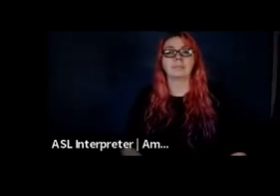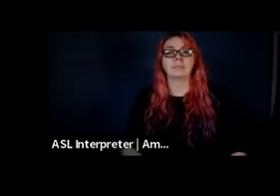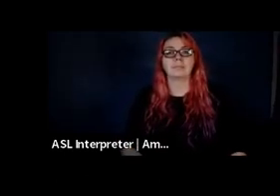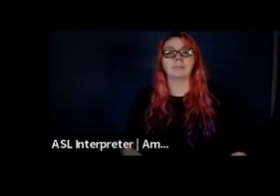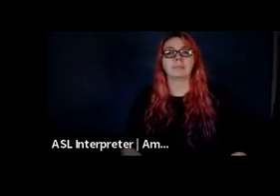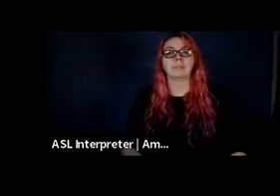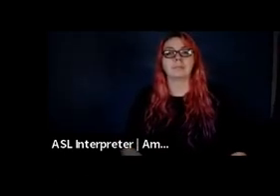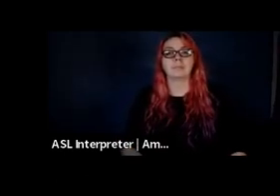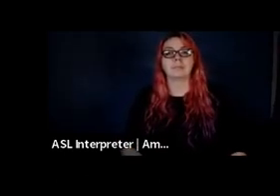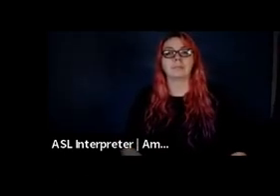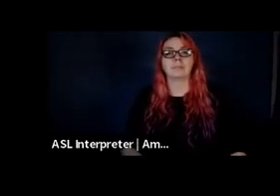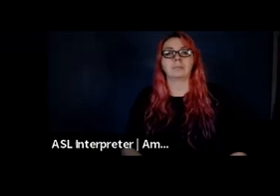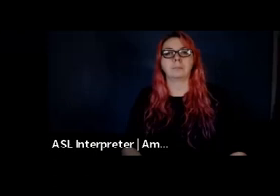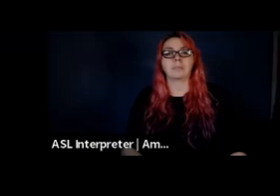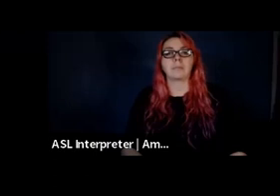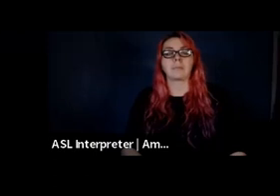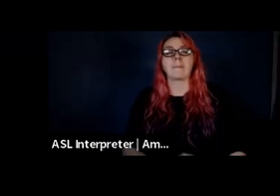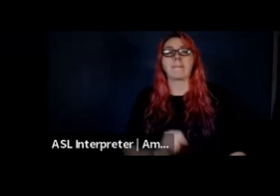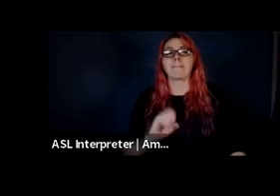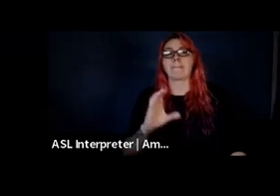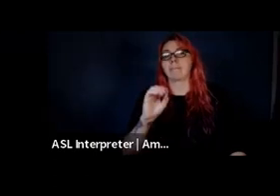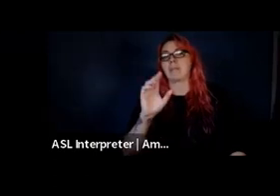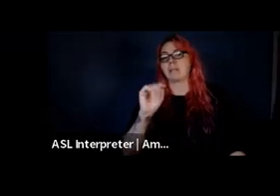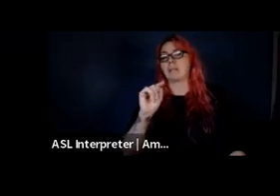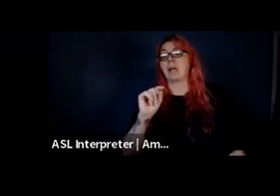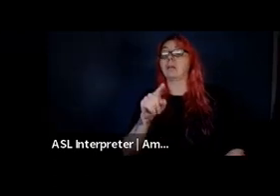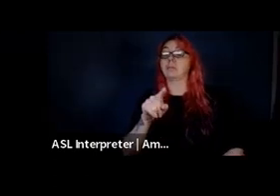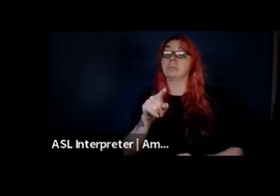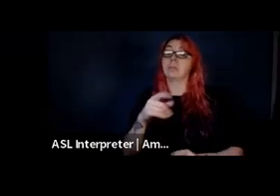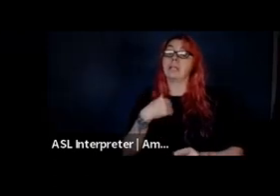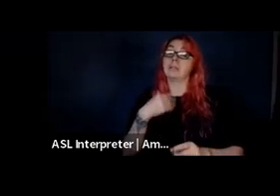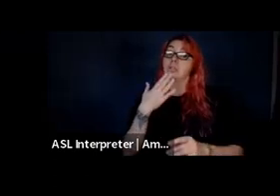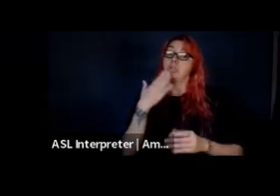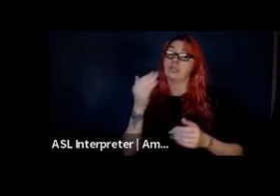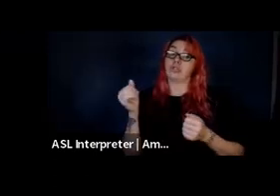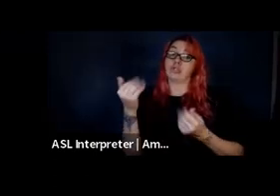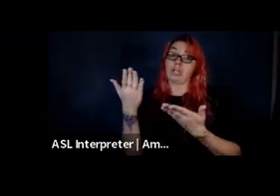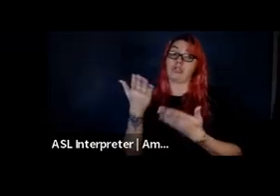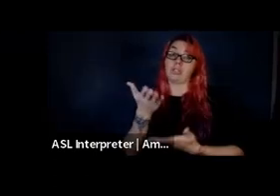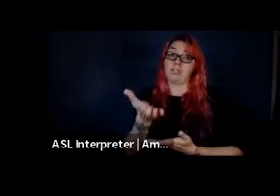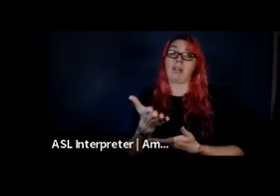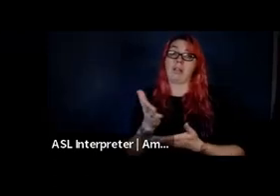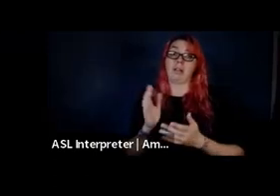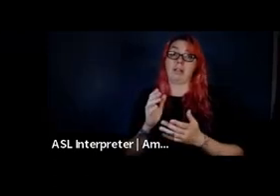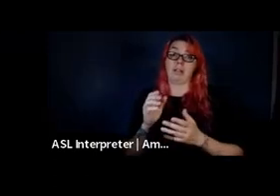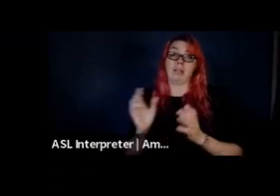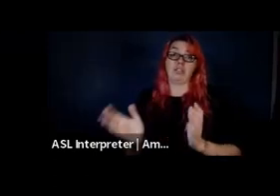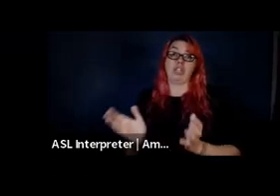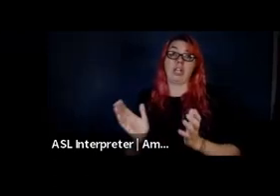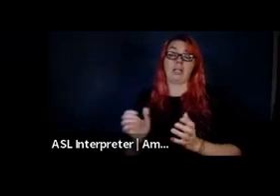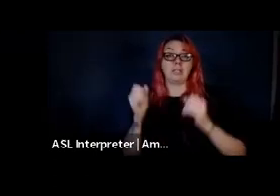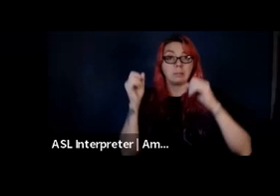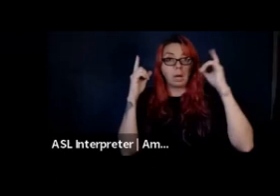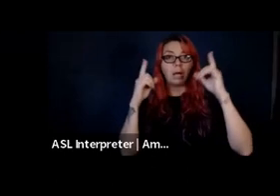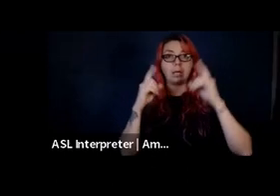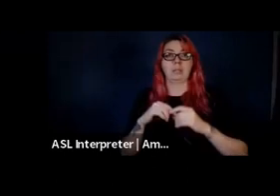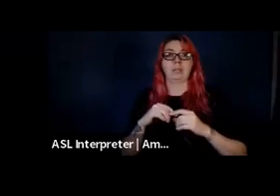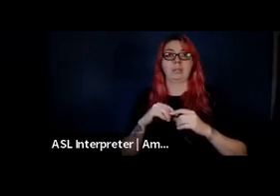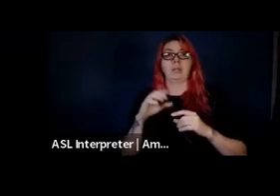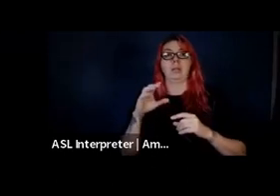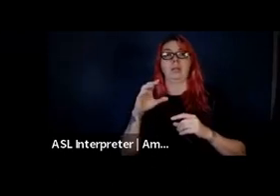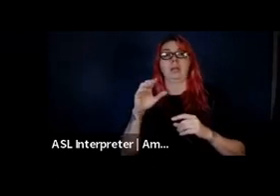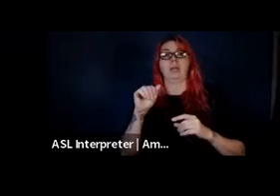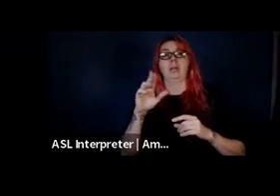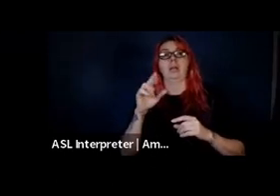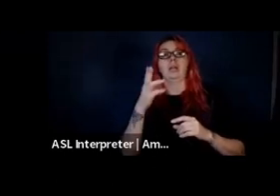There were some good suggestions in the chat in response to that term, surprised, caught off guard, and I'm writing